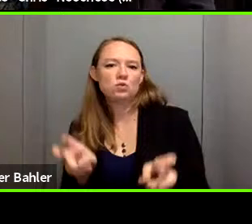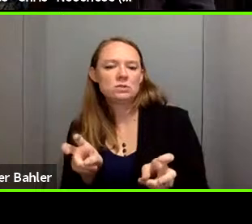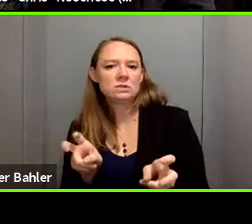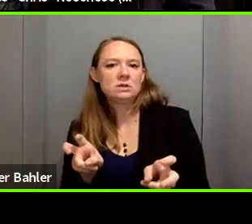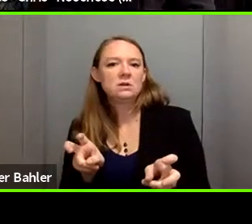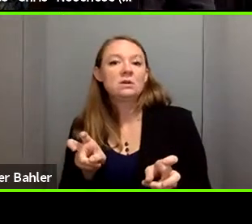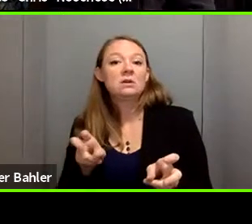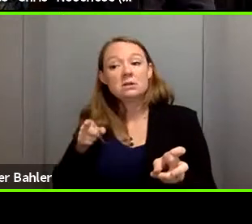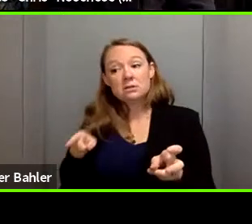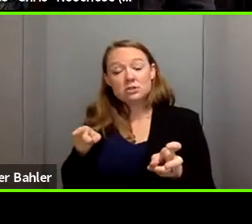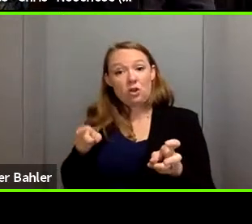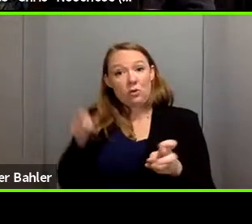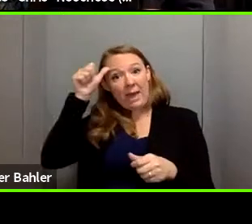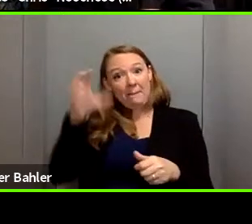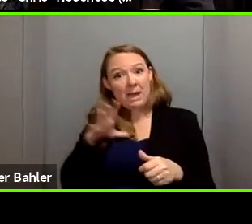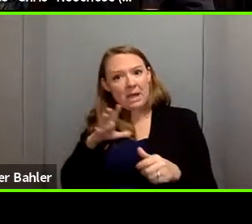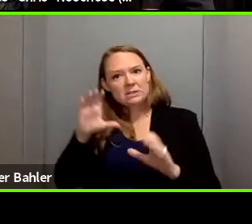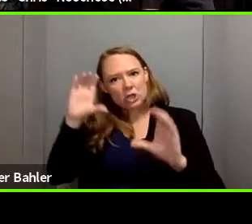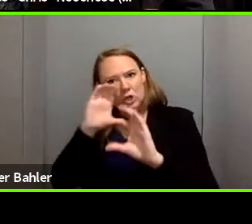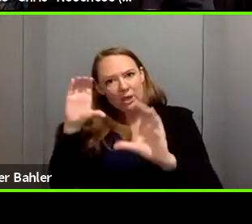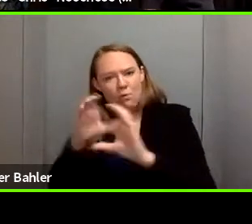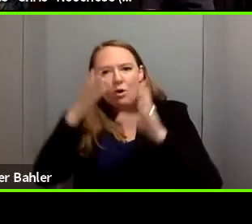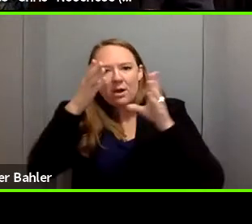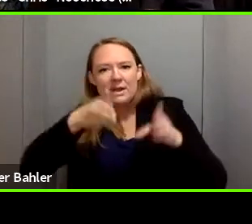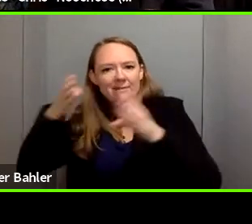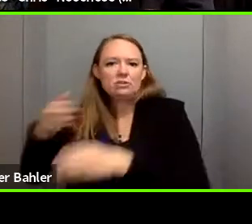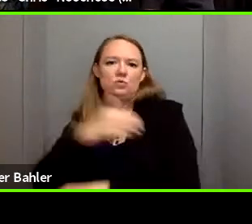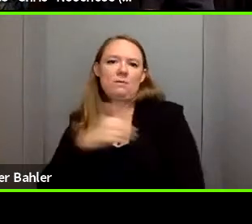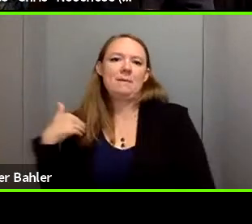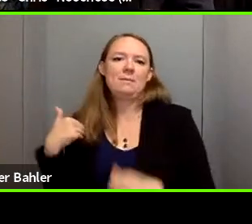so he is really looking for individual members.